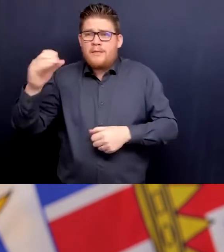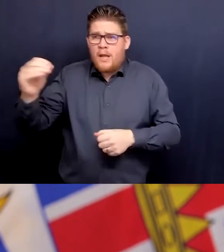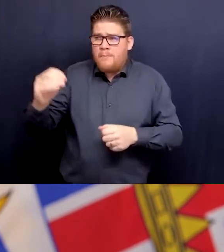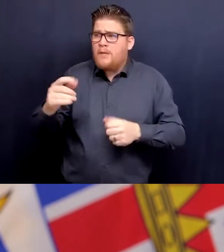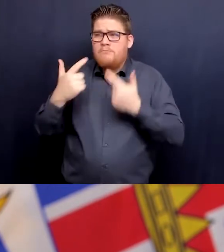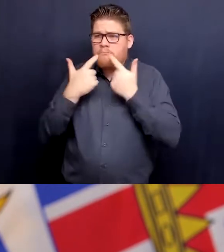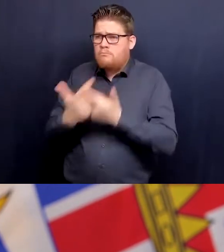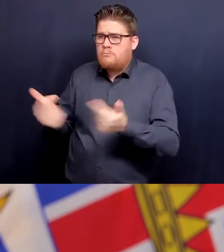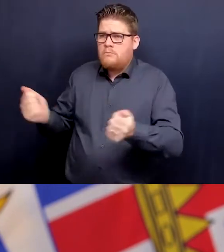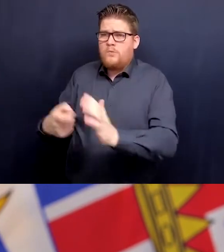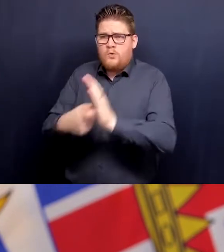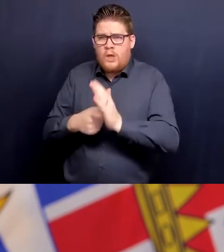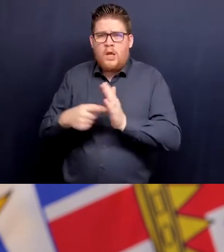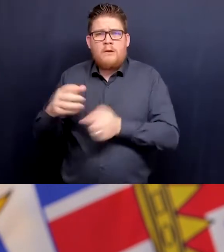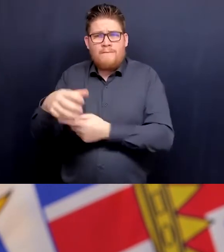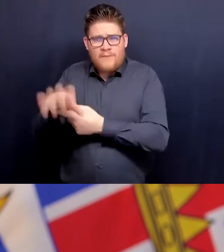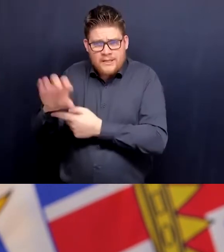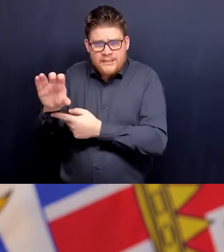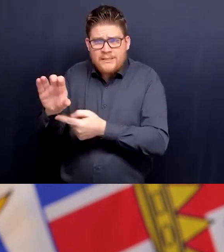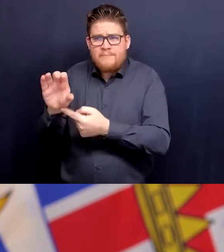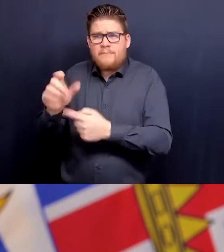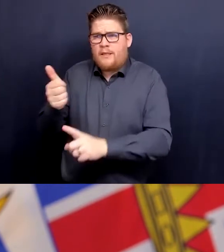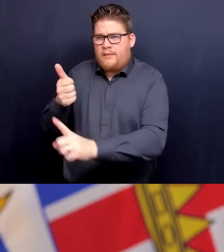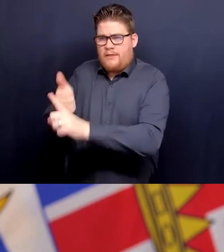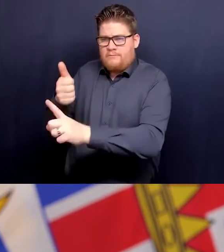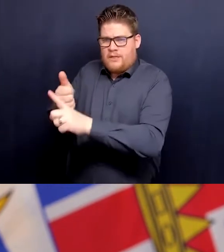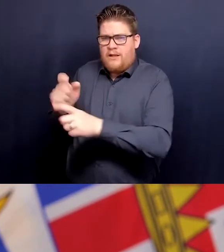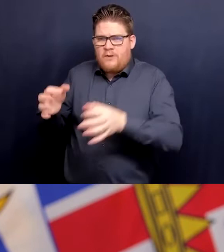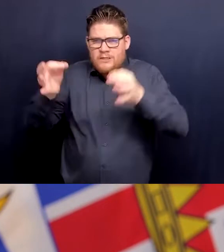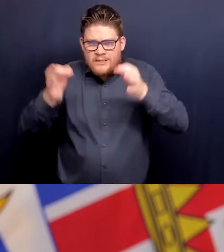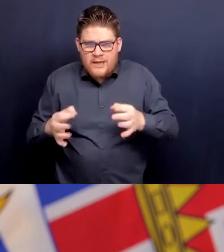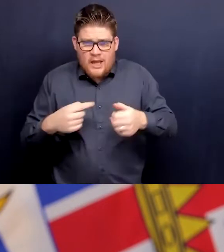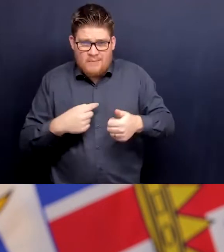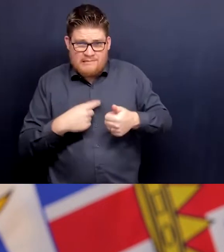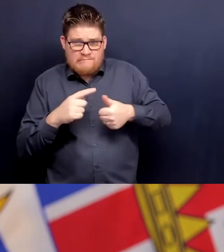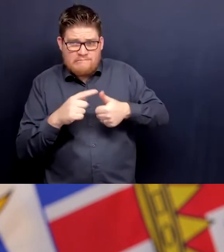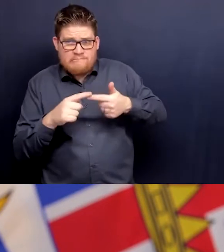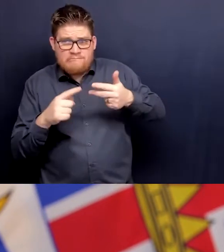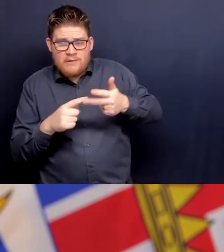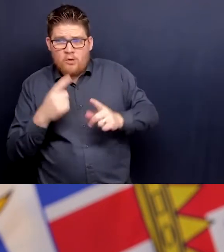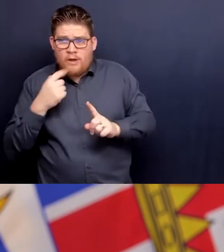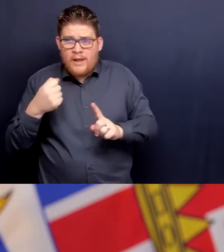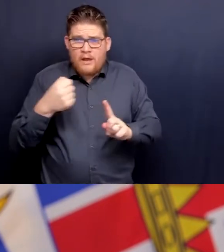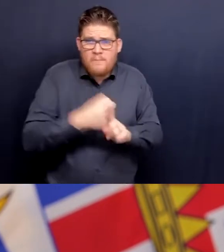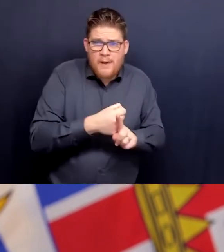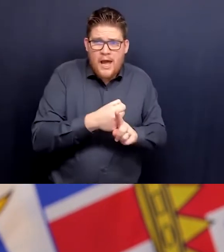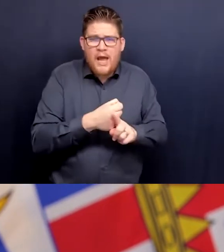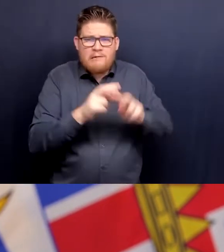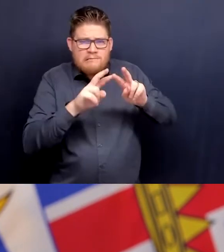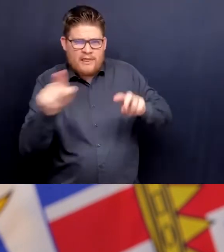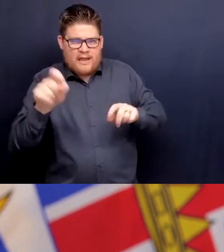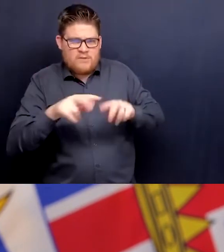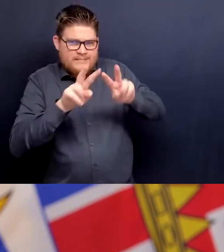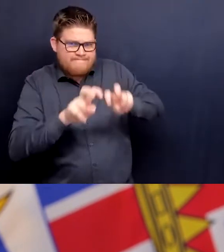in certain settings, but they need to do their own diligence about what that means and how that will impact their workplace. The next question